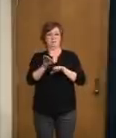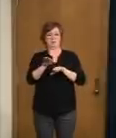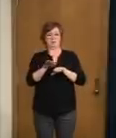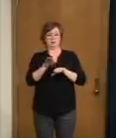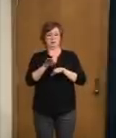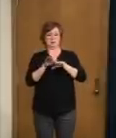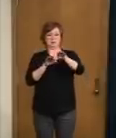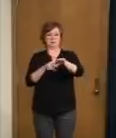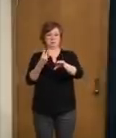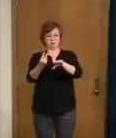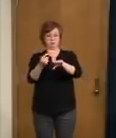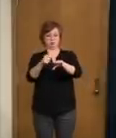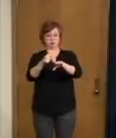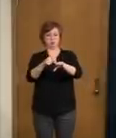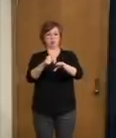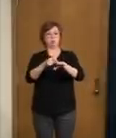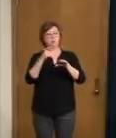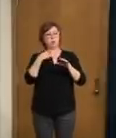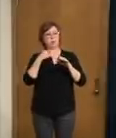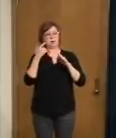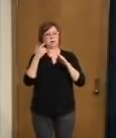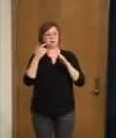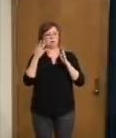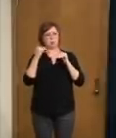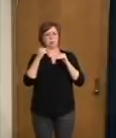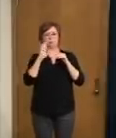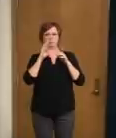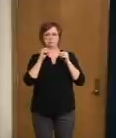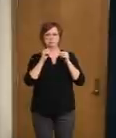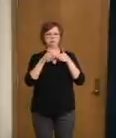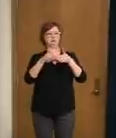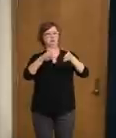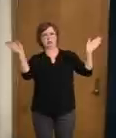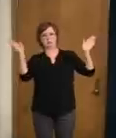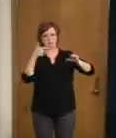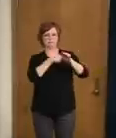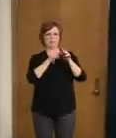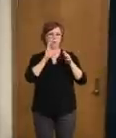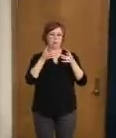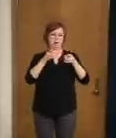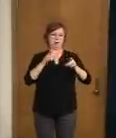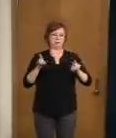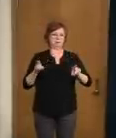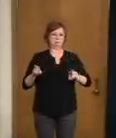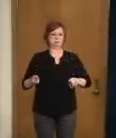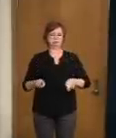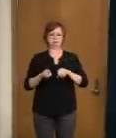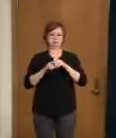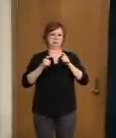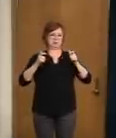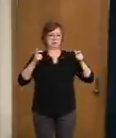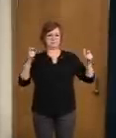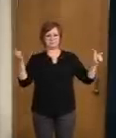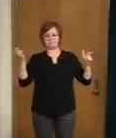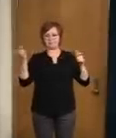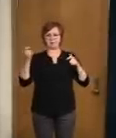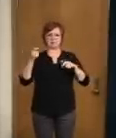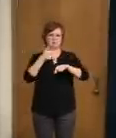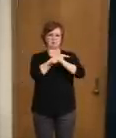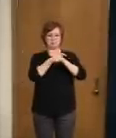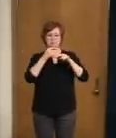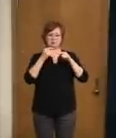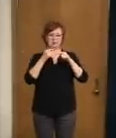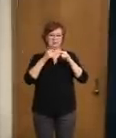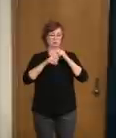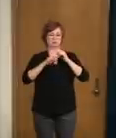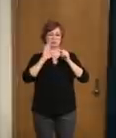access to the general population and conduct Saskatchewan's largest ever immunization campaign.